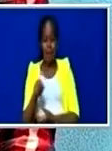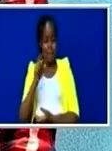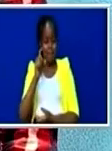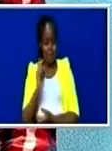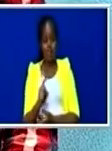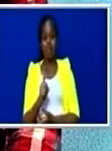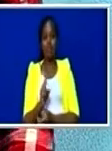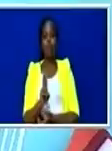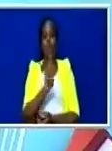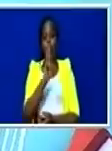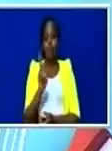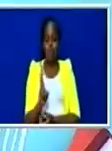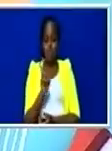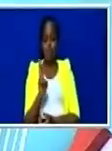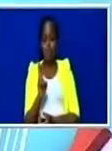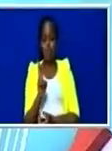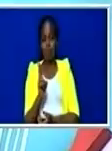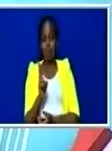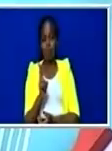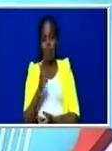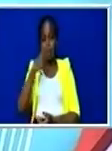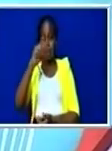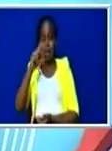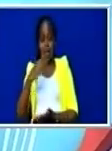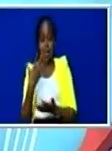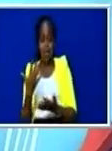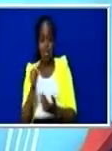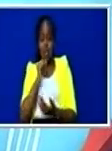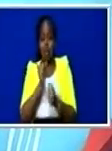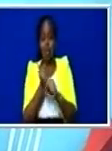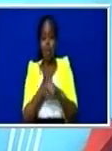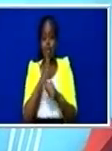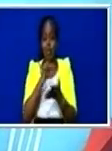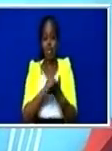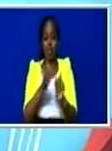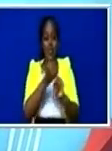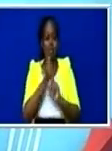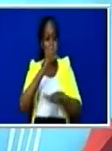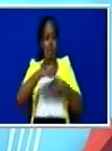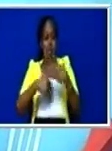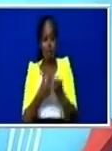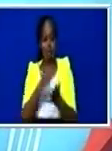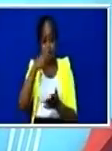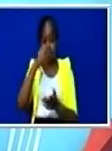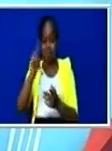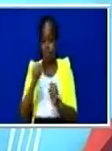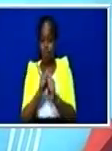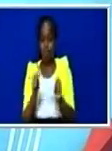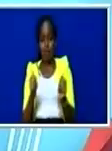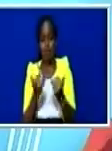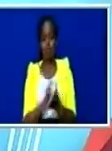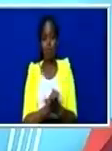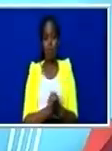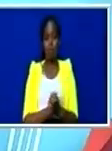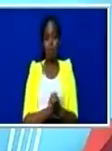must look for marking points, and you make sure that you capture all the marking points properly. Good. So